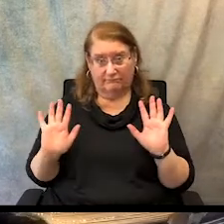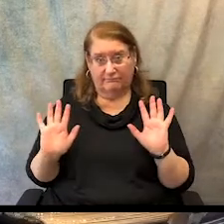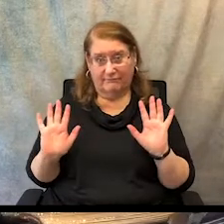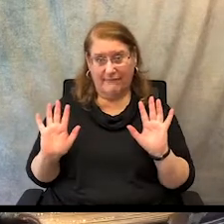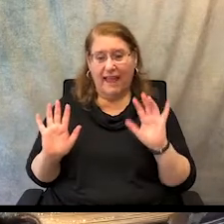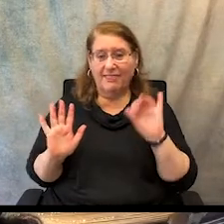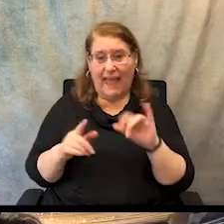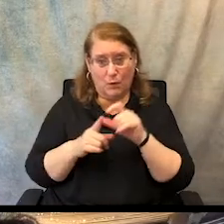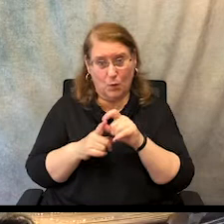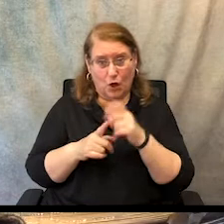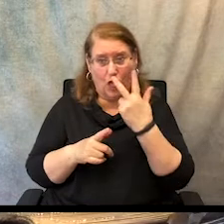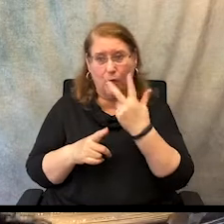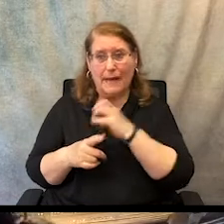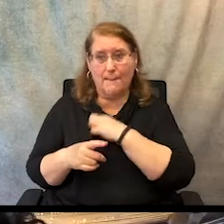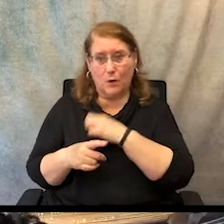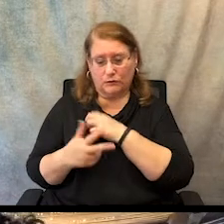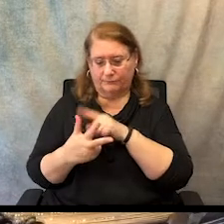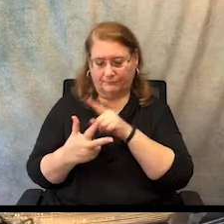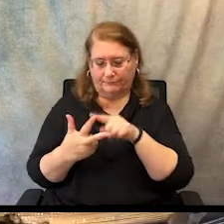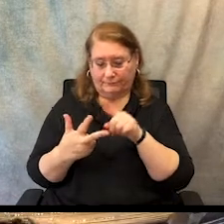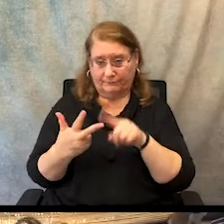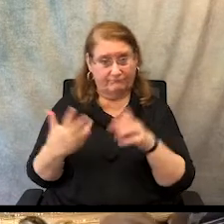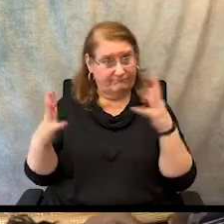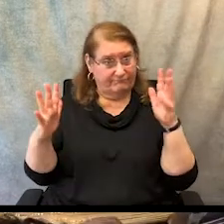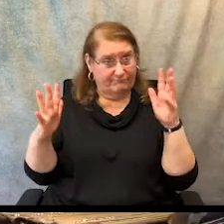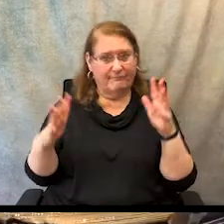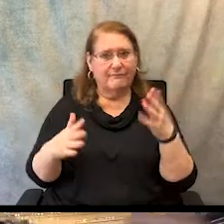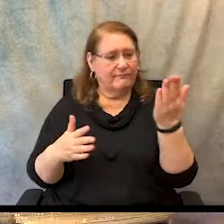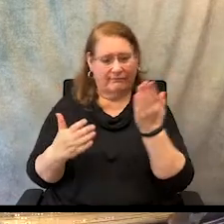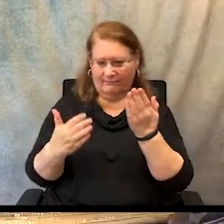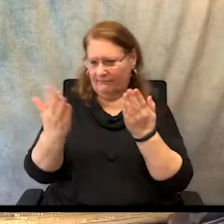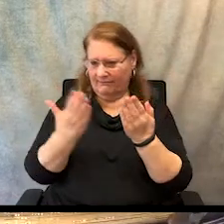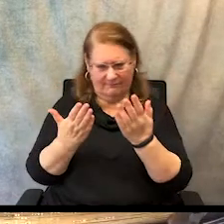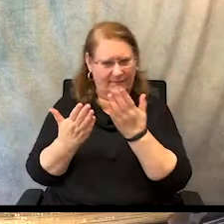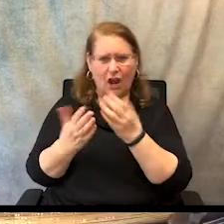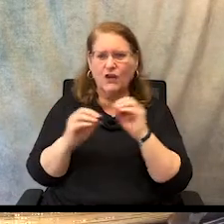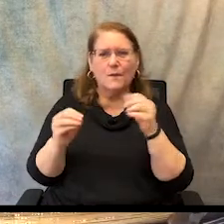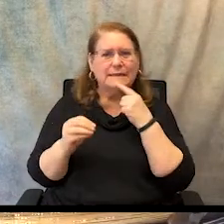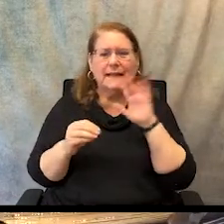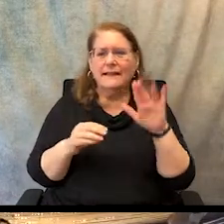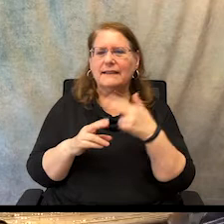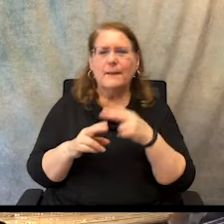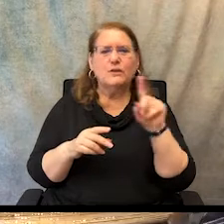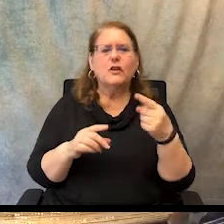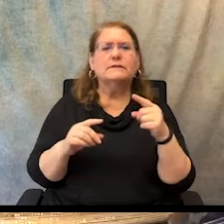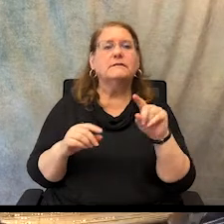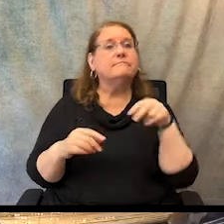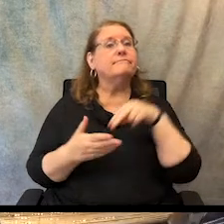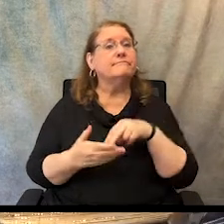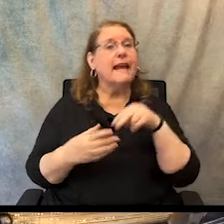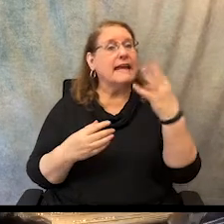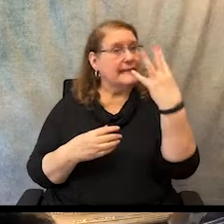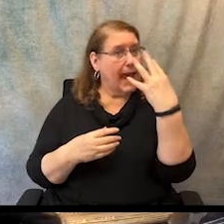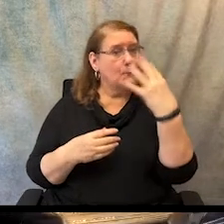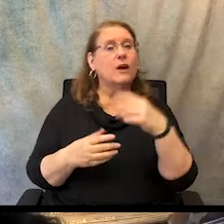Wow. You know, okay. Telling this word in three ways. And just came, and nobody was telling his name, only in front of the camera